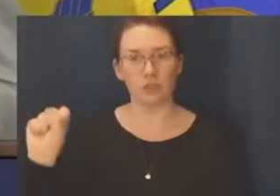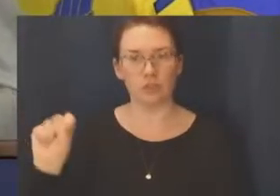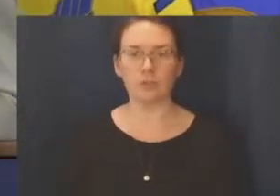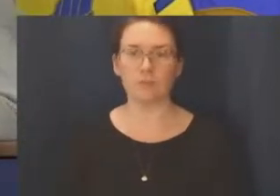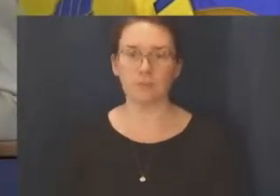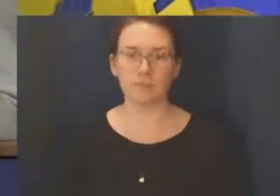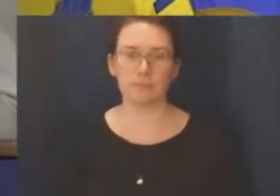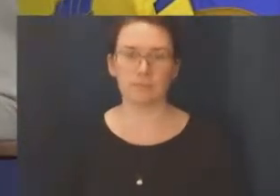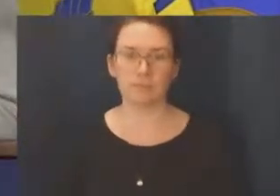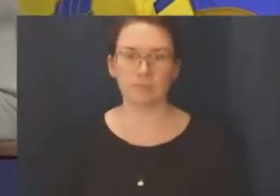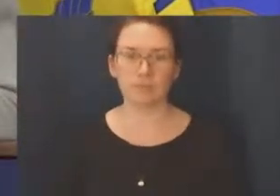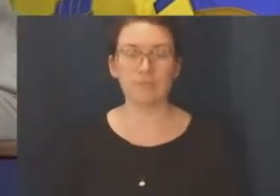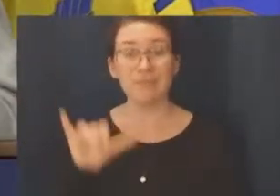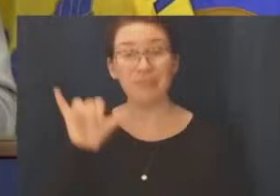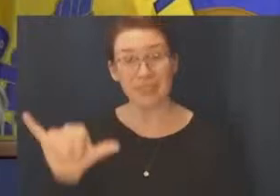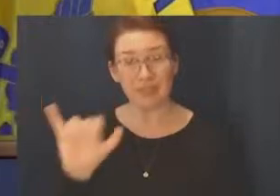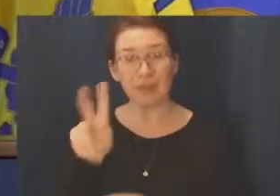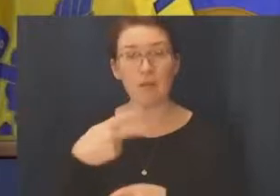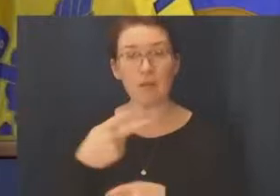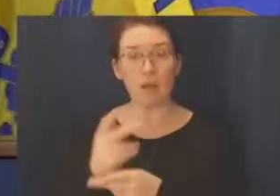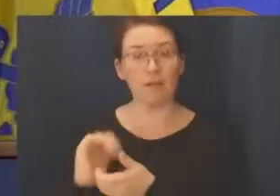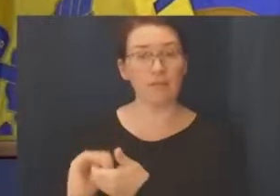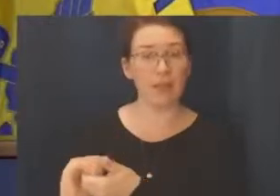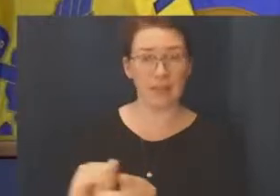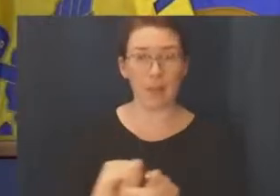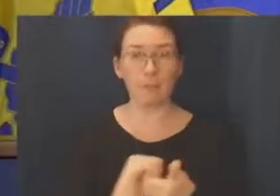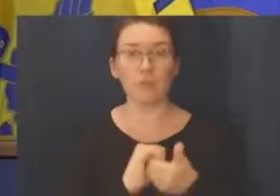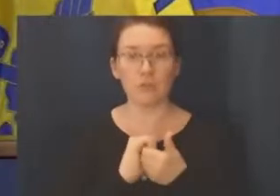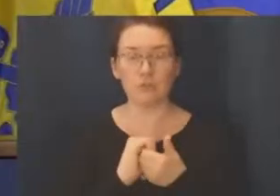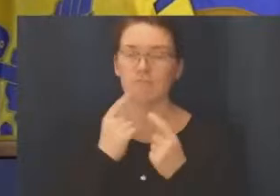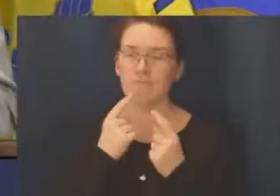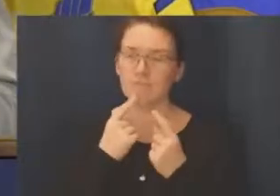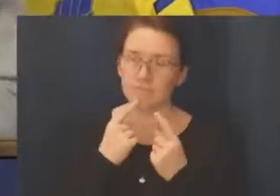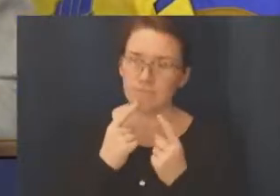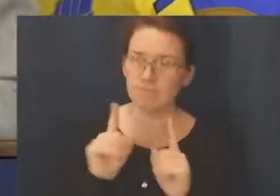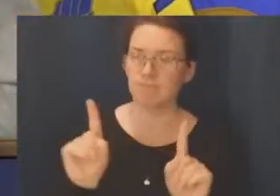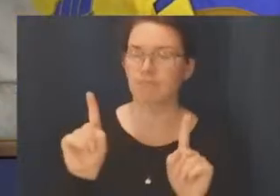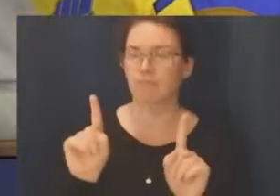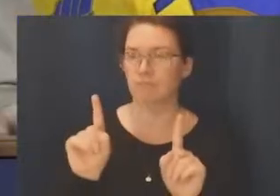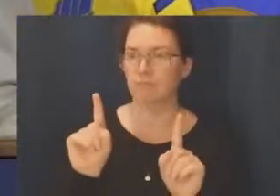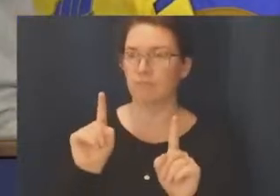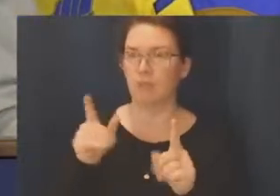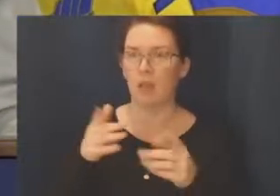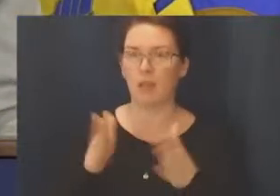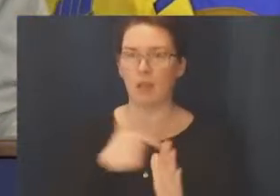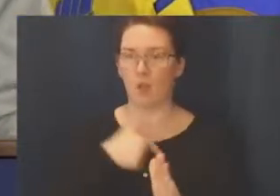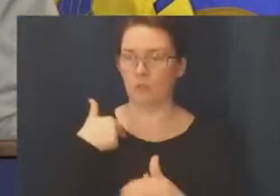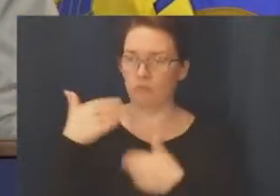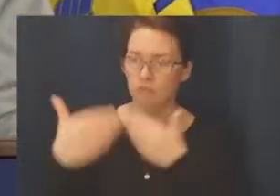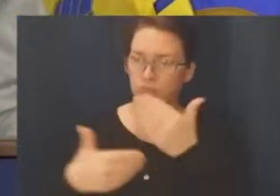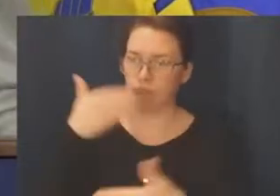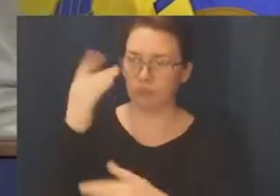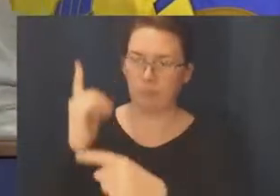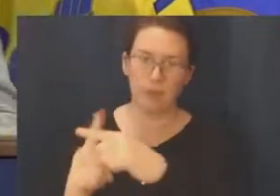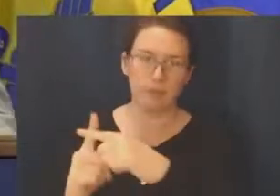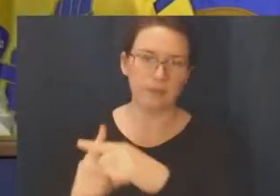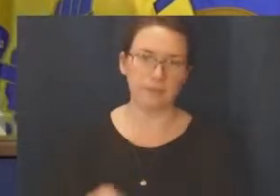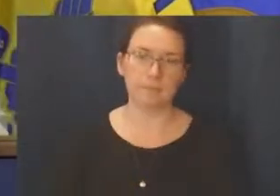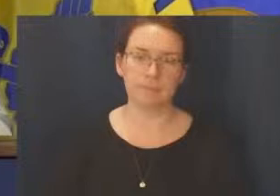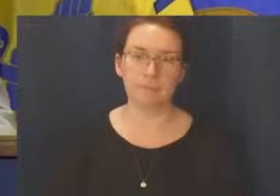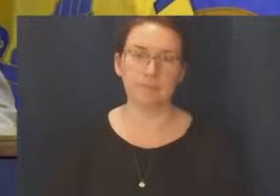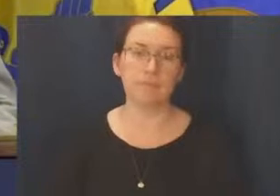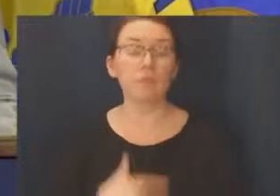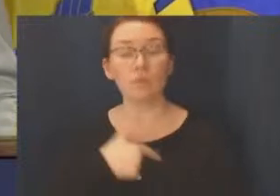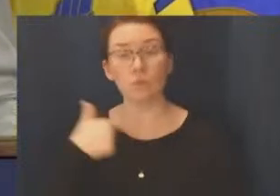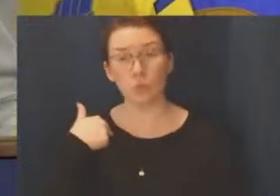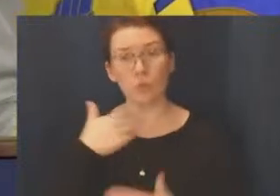kind of collaboration that gets things done and moves the ball forward. We appreciate the support, and we